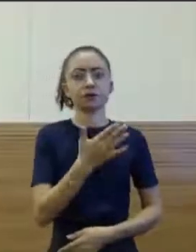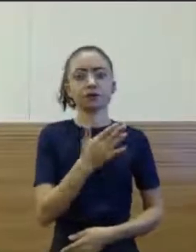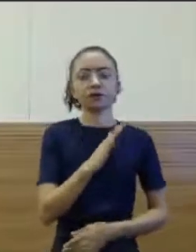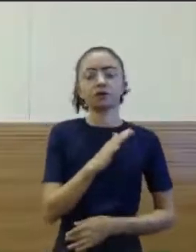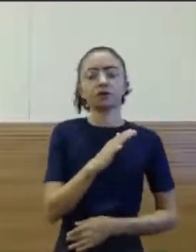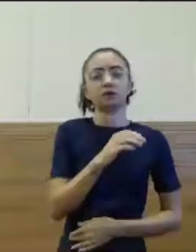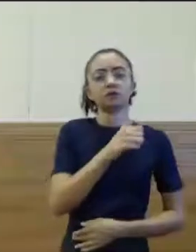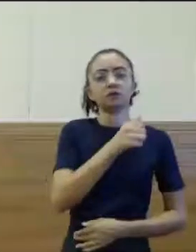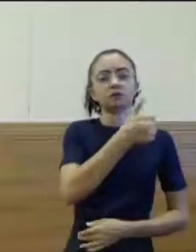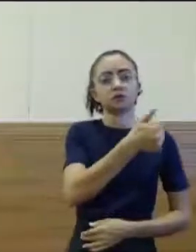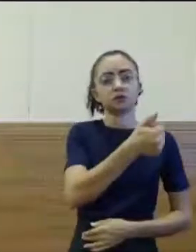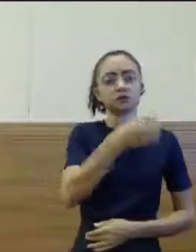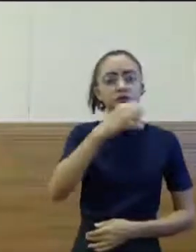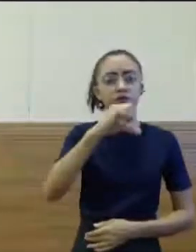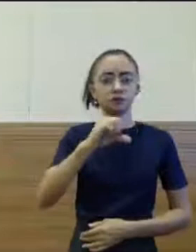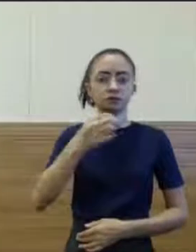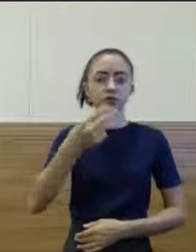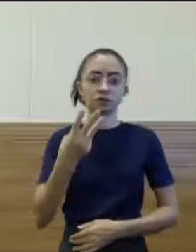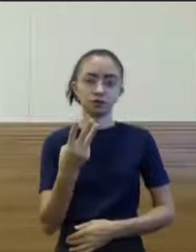person.